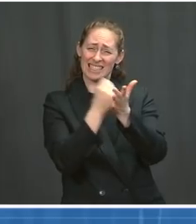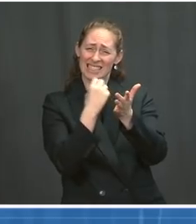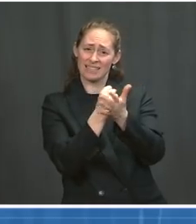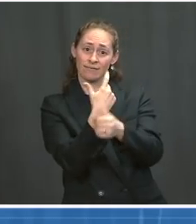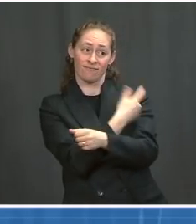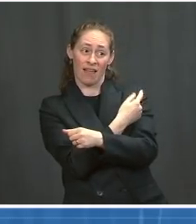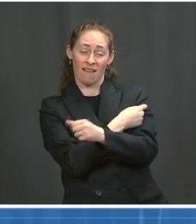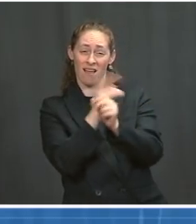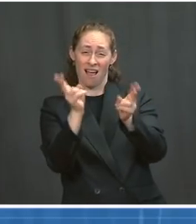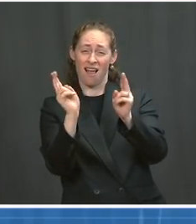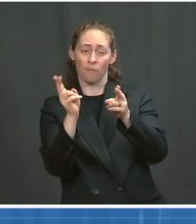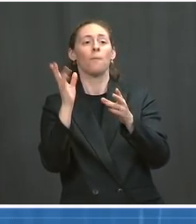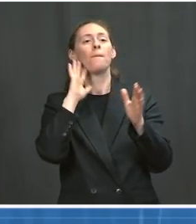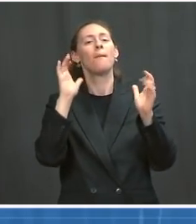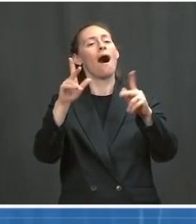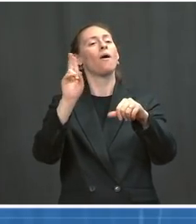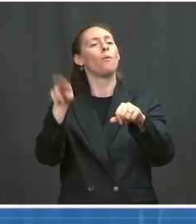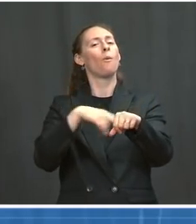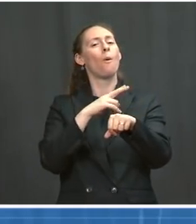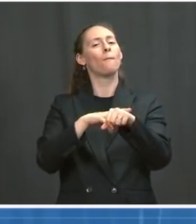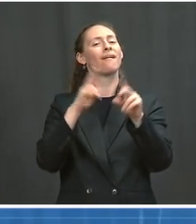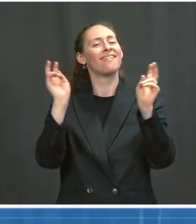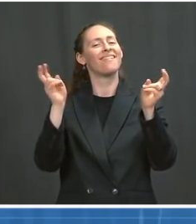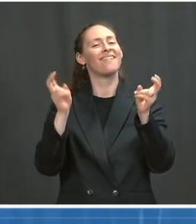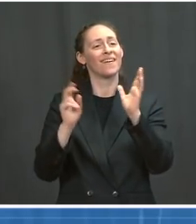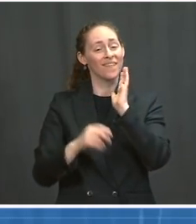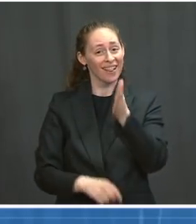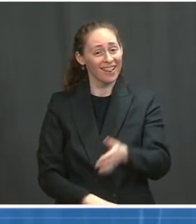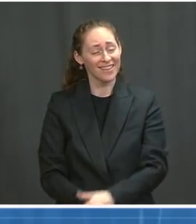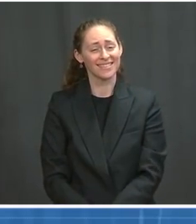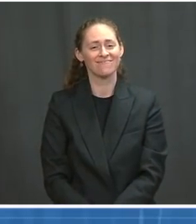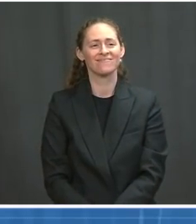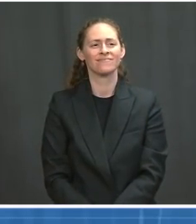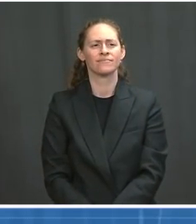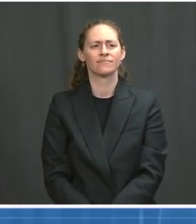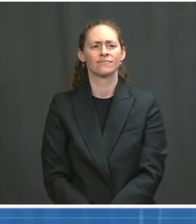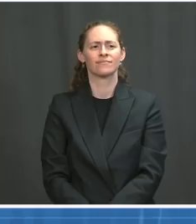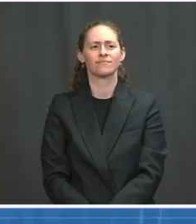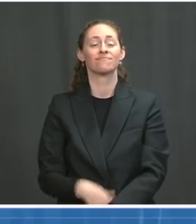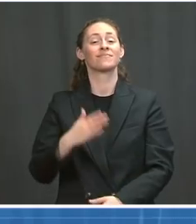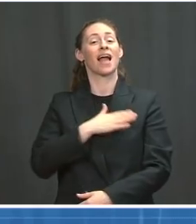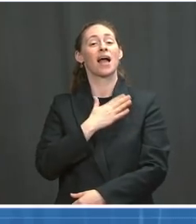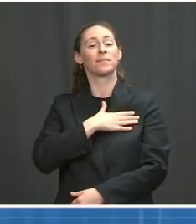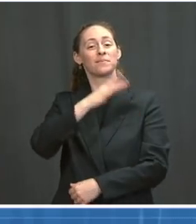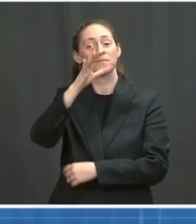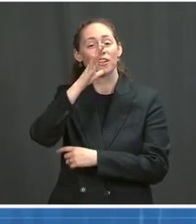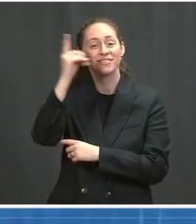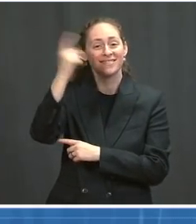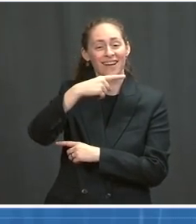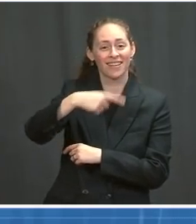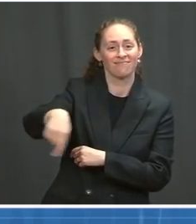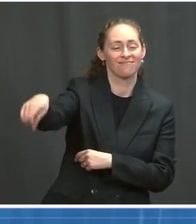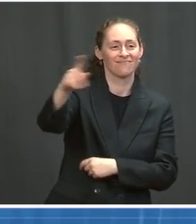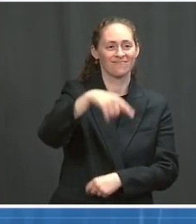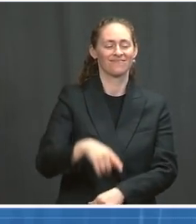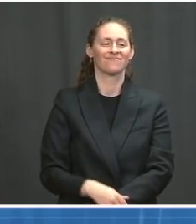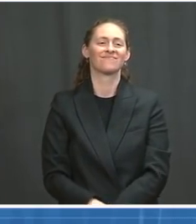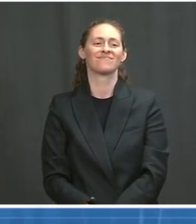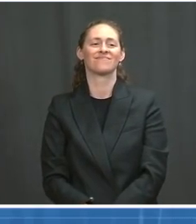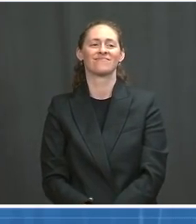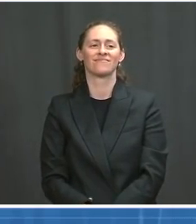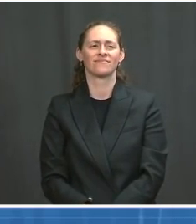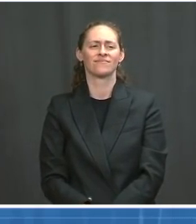a happy Mother's Day. I in particular want to recognize all the moms out there who have shouldered often a